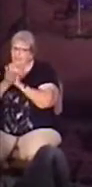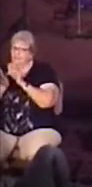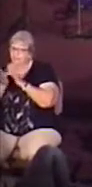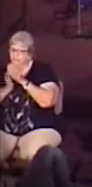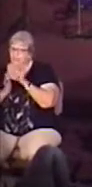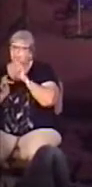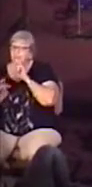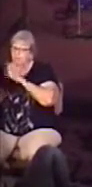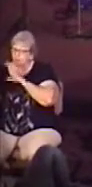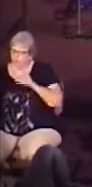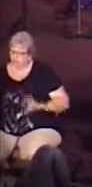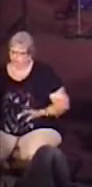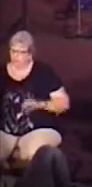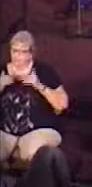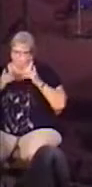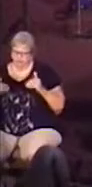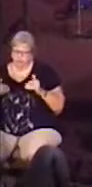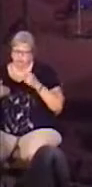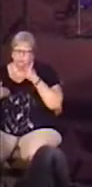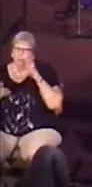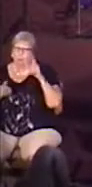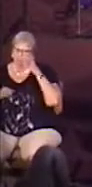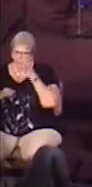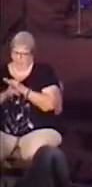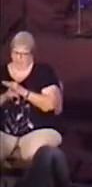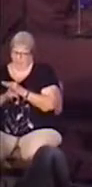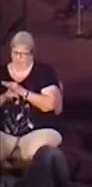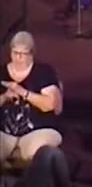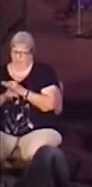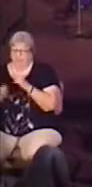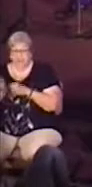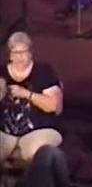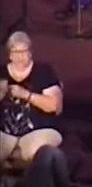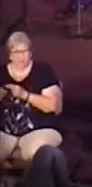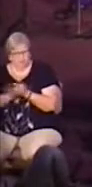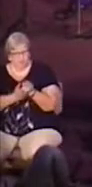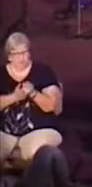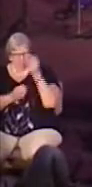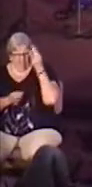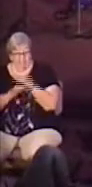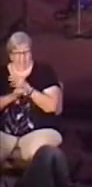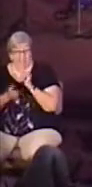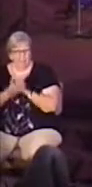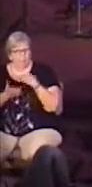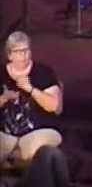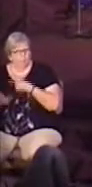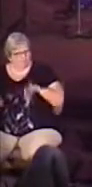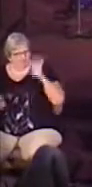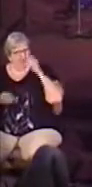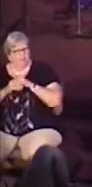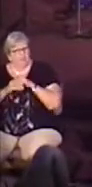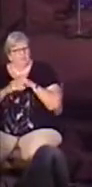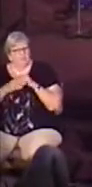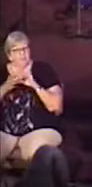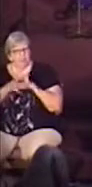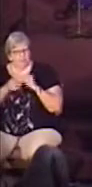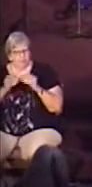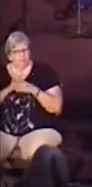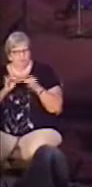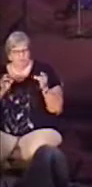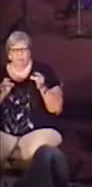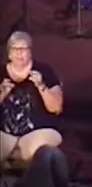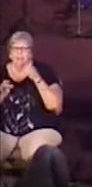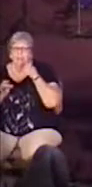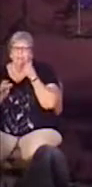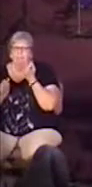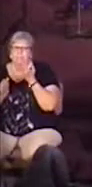Christ. He goes on to say one faith. This is the true faith that we find in the Scriptures. Jude put it like